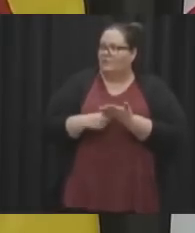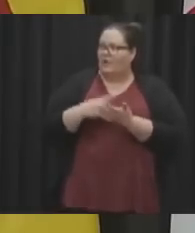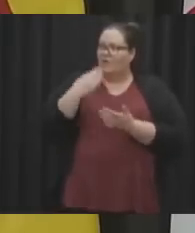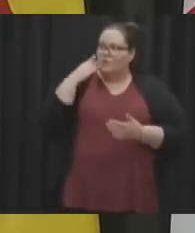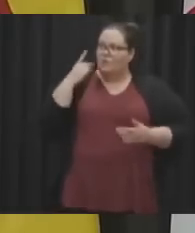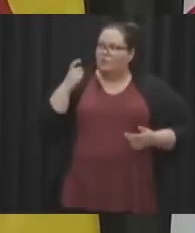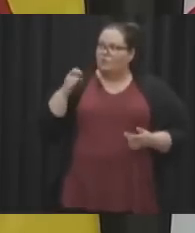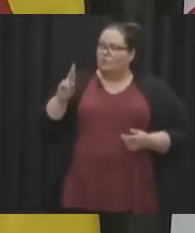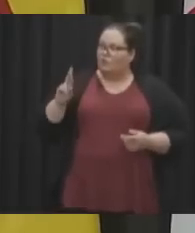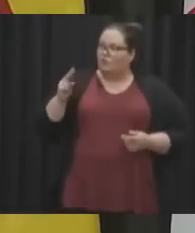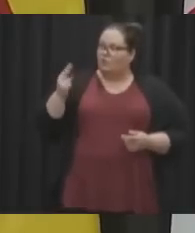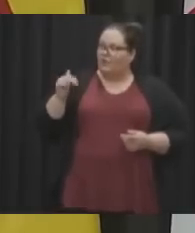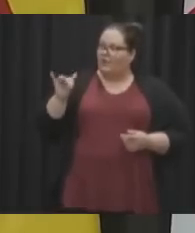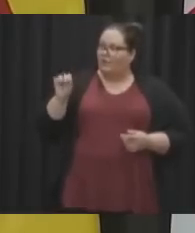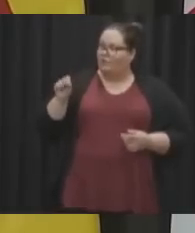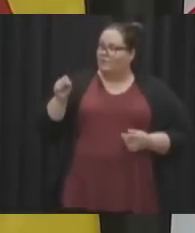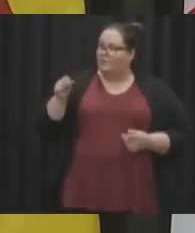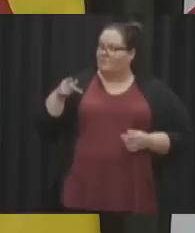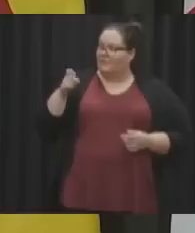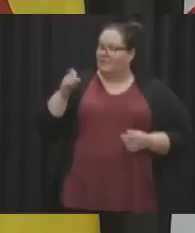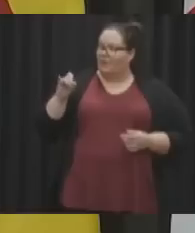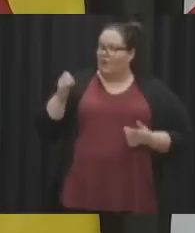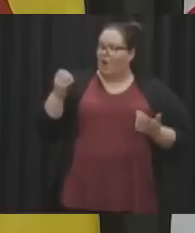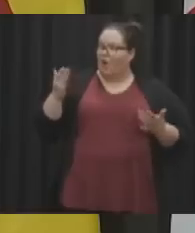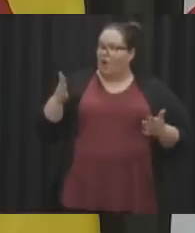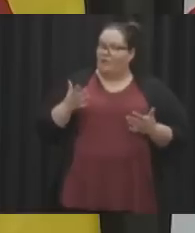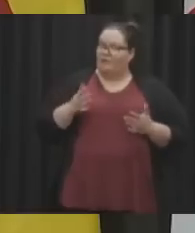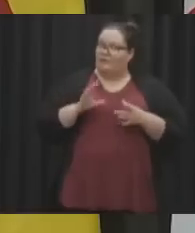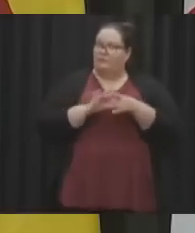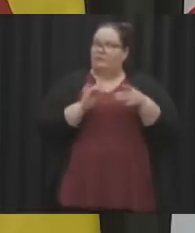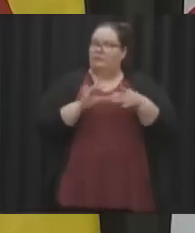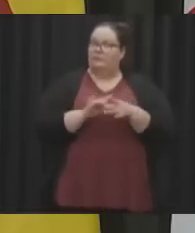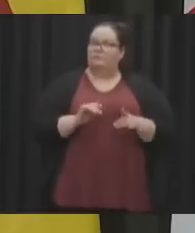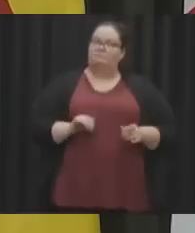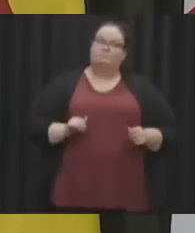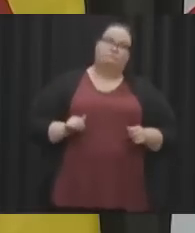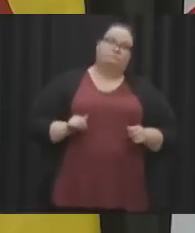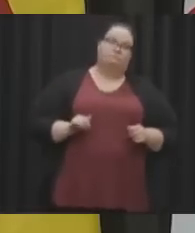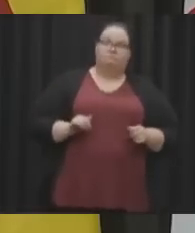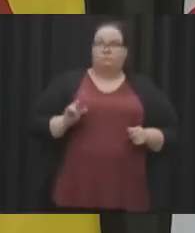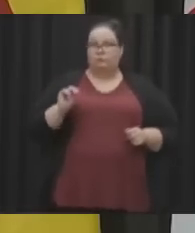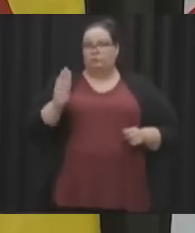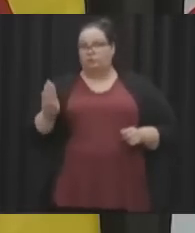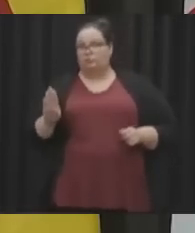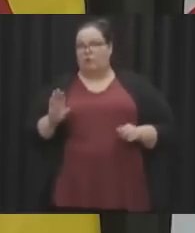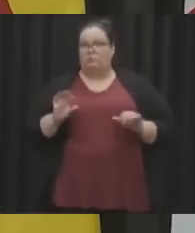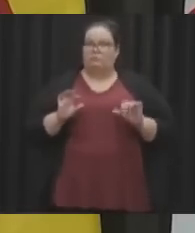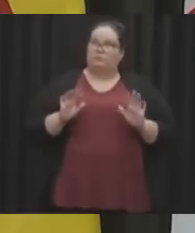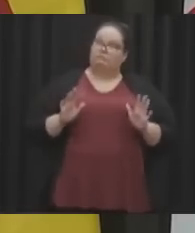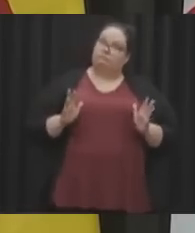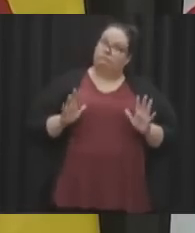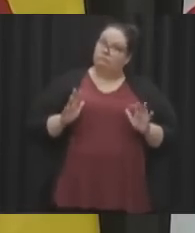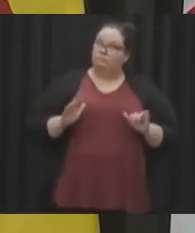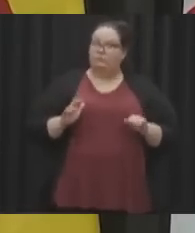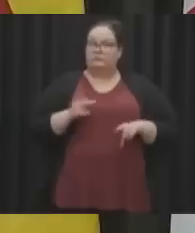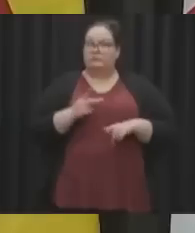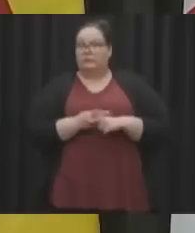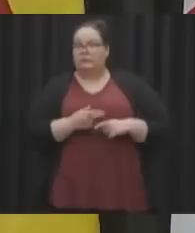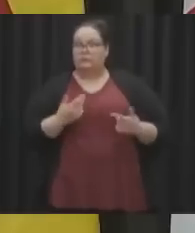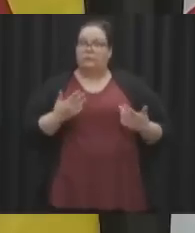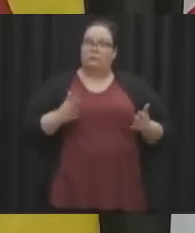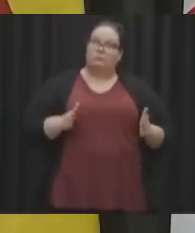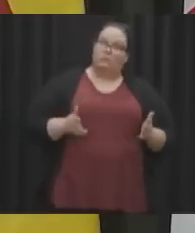today, and I spoke to Dr. Strang yesterday, that again, we will they will continue to collectively